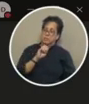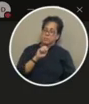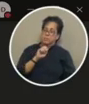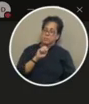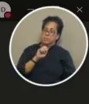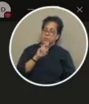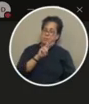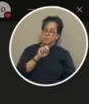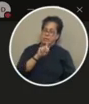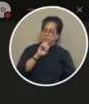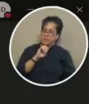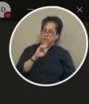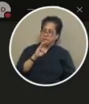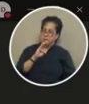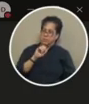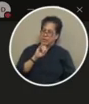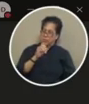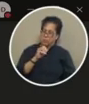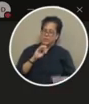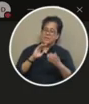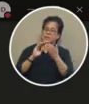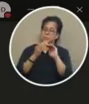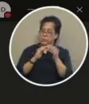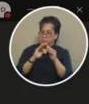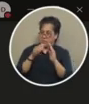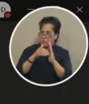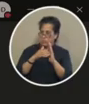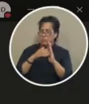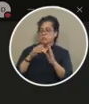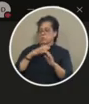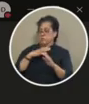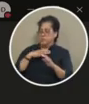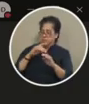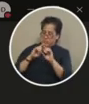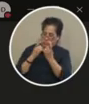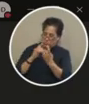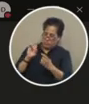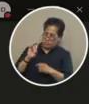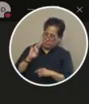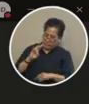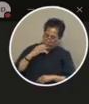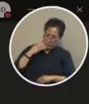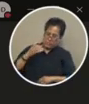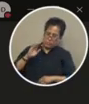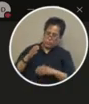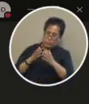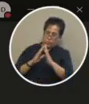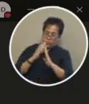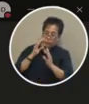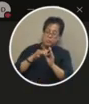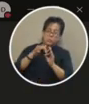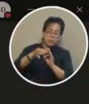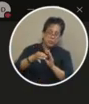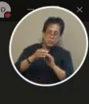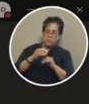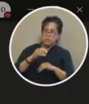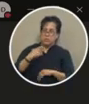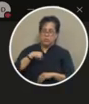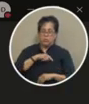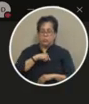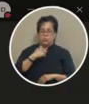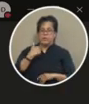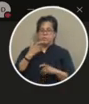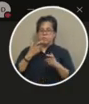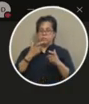Center. And thank you, Representative Rivera, for your request for postponement. We've